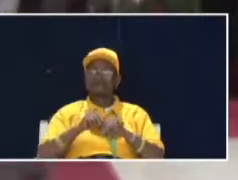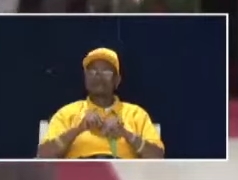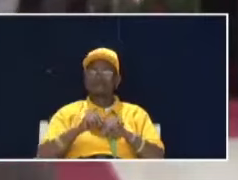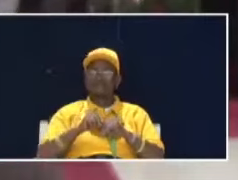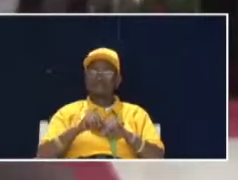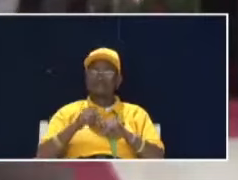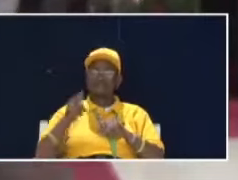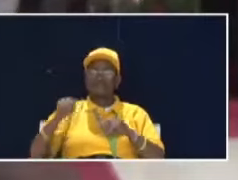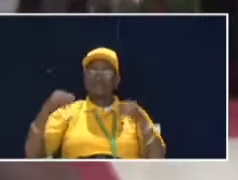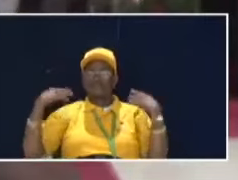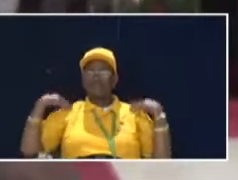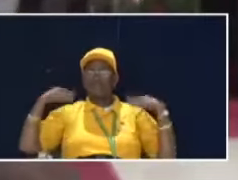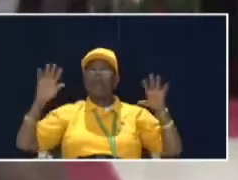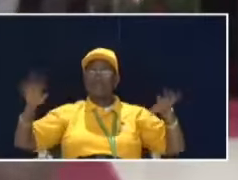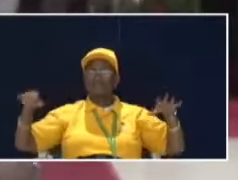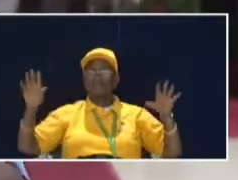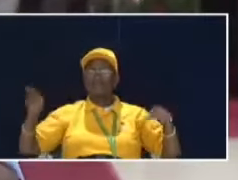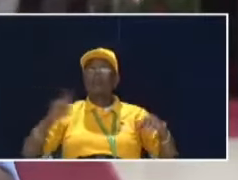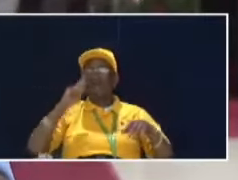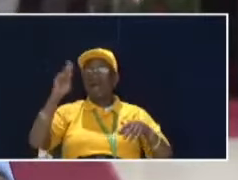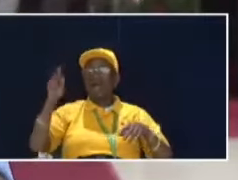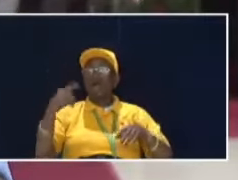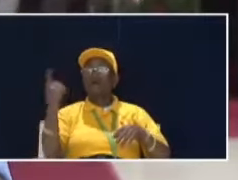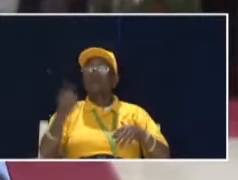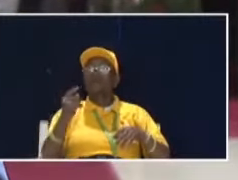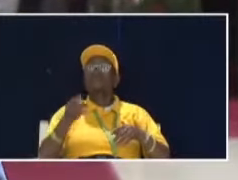3. The angels are always crying,